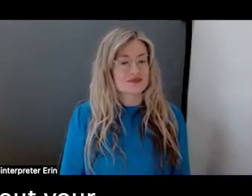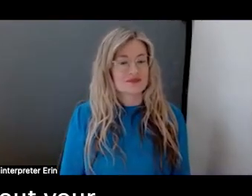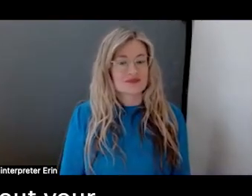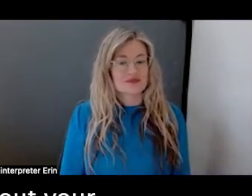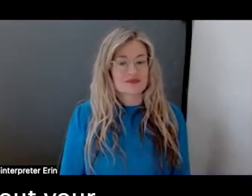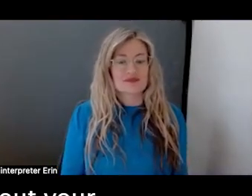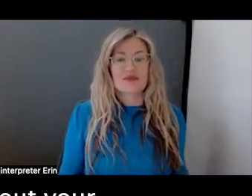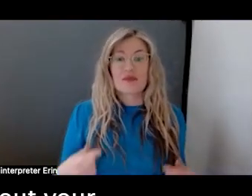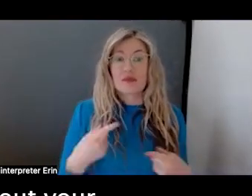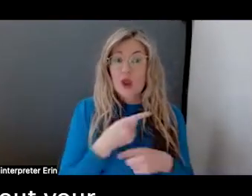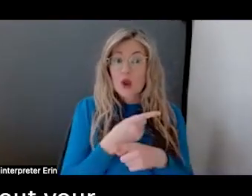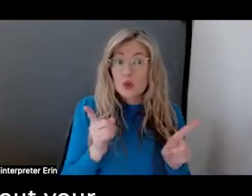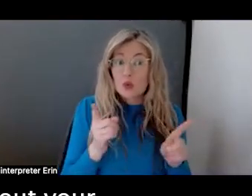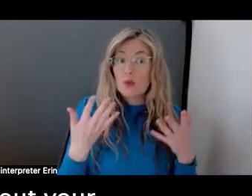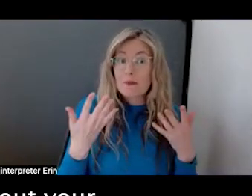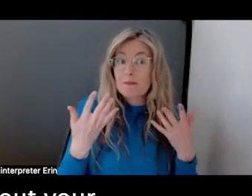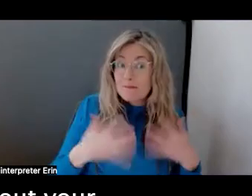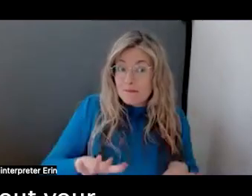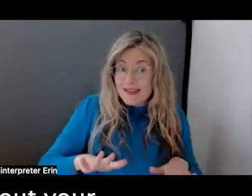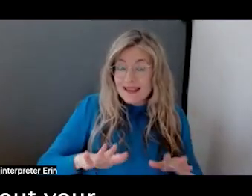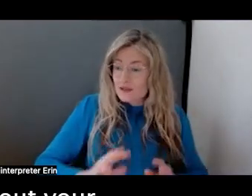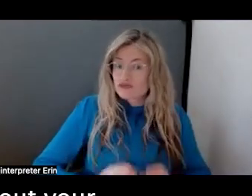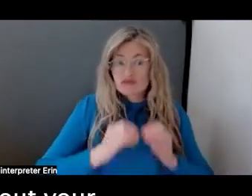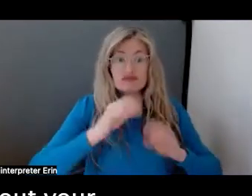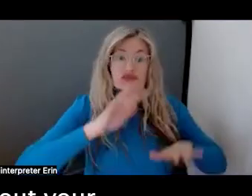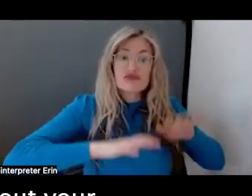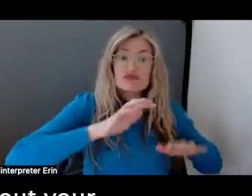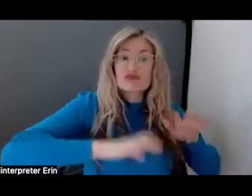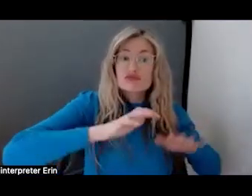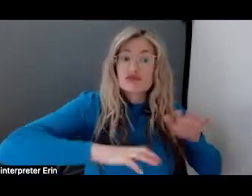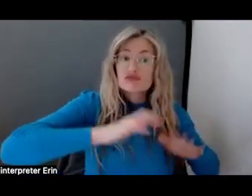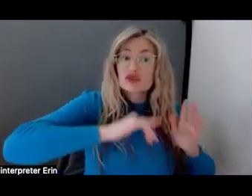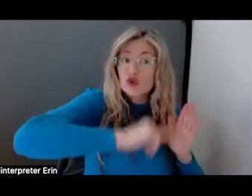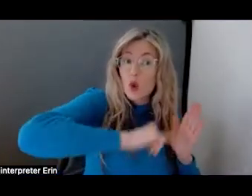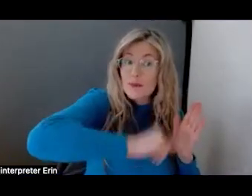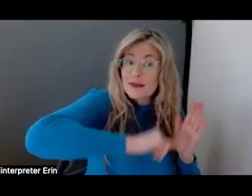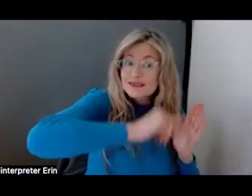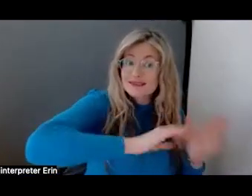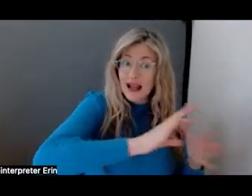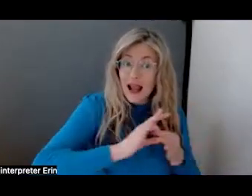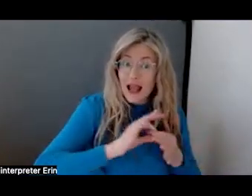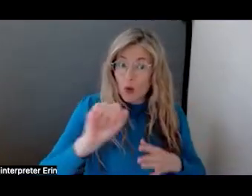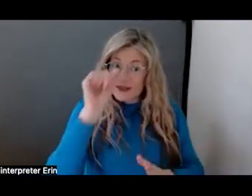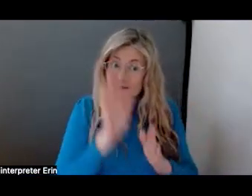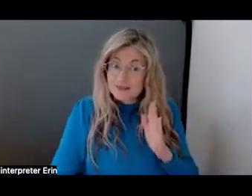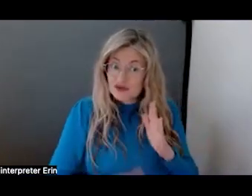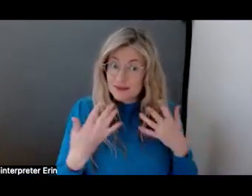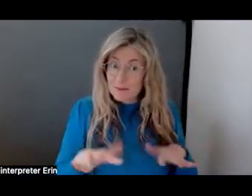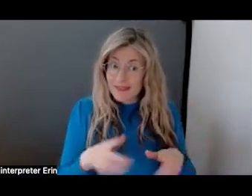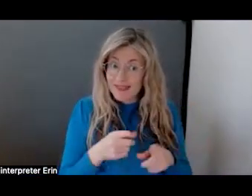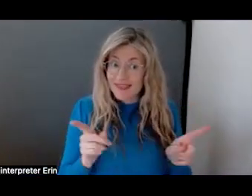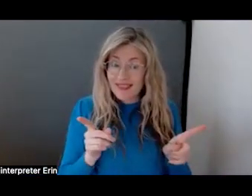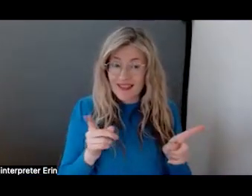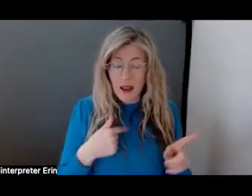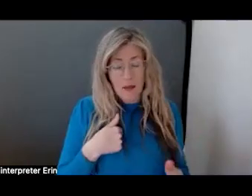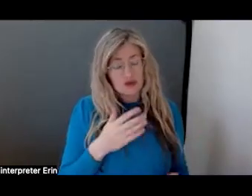drafted dossiers of your experience, documents about your experience? I think that people would